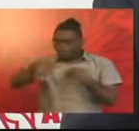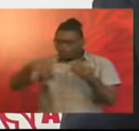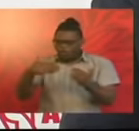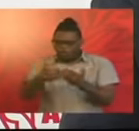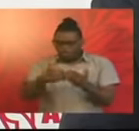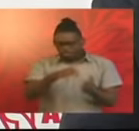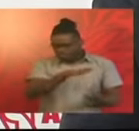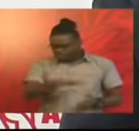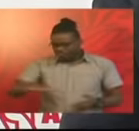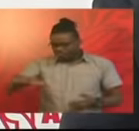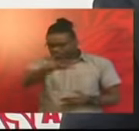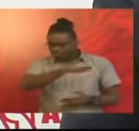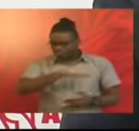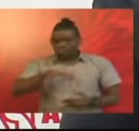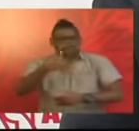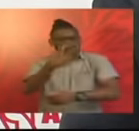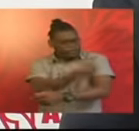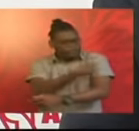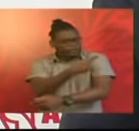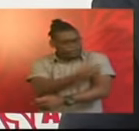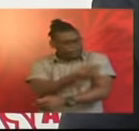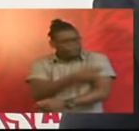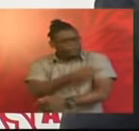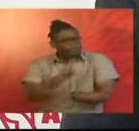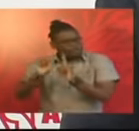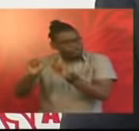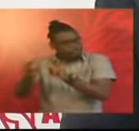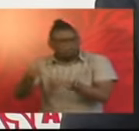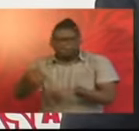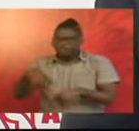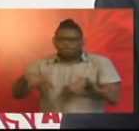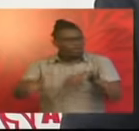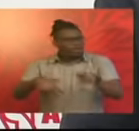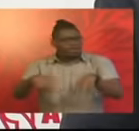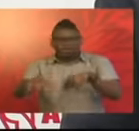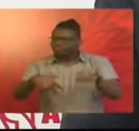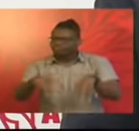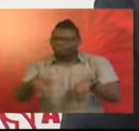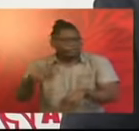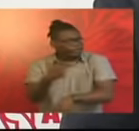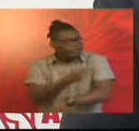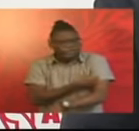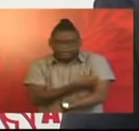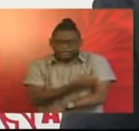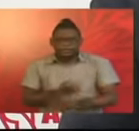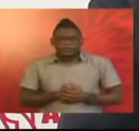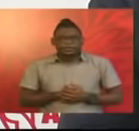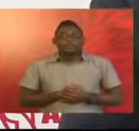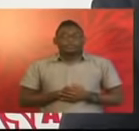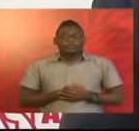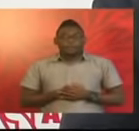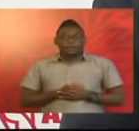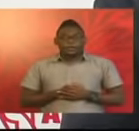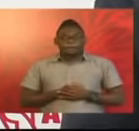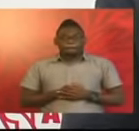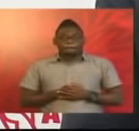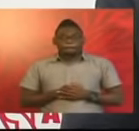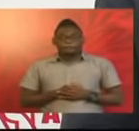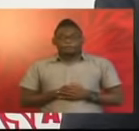vaccinations at the mass vaccination site at the UTT Monroe Road campus facility, at